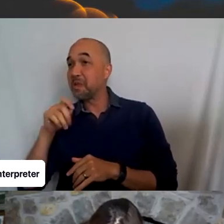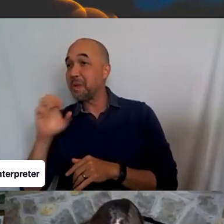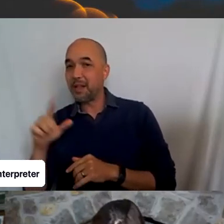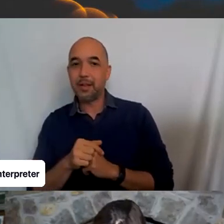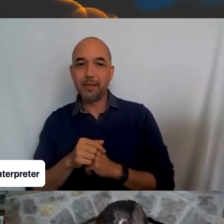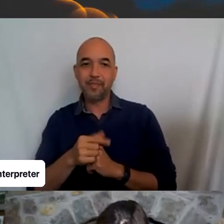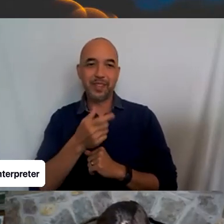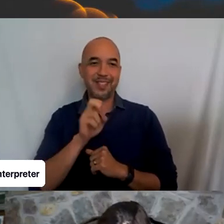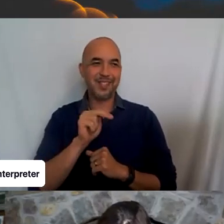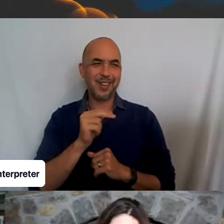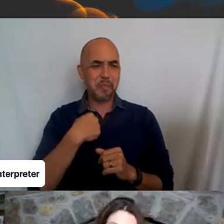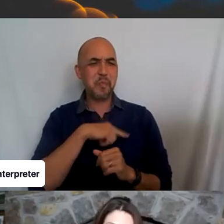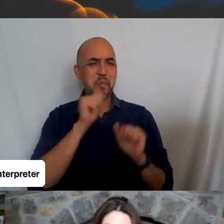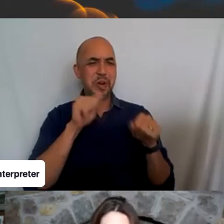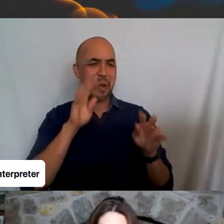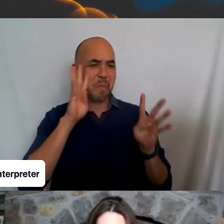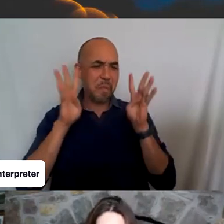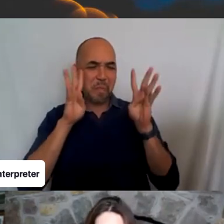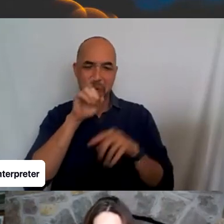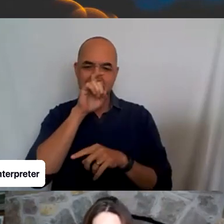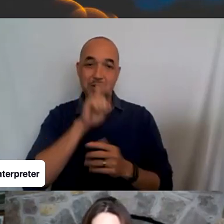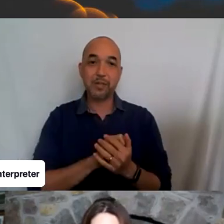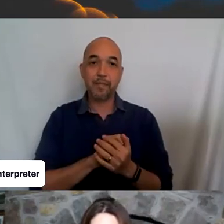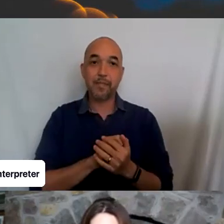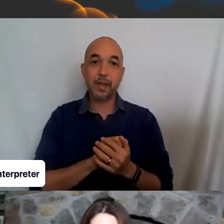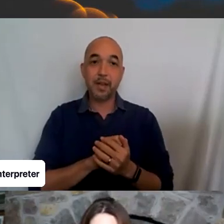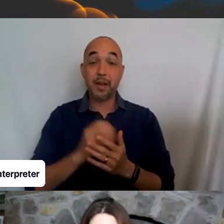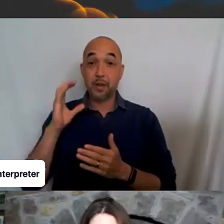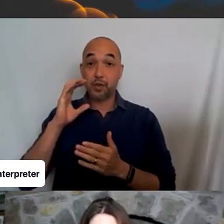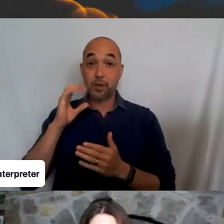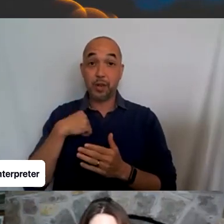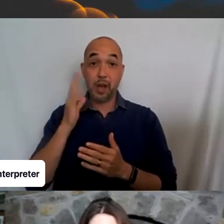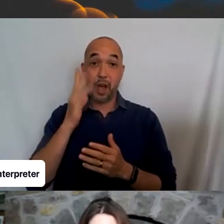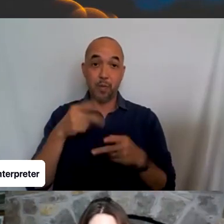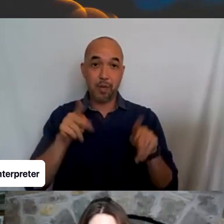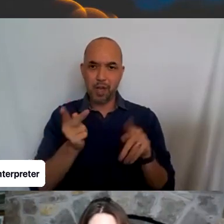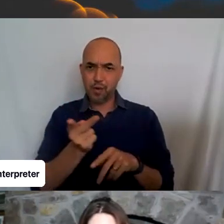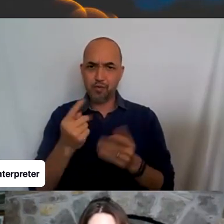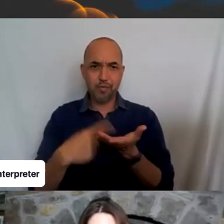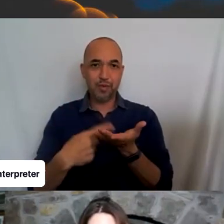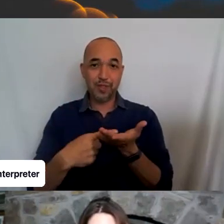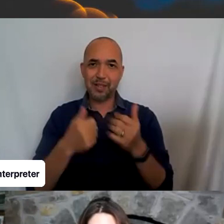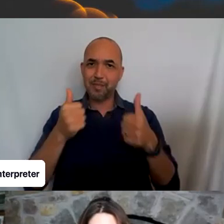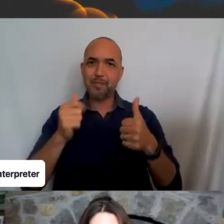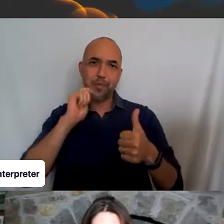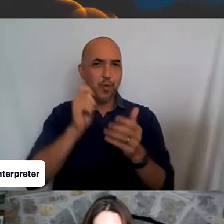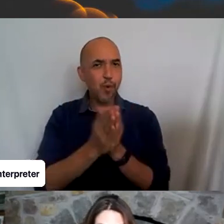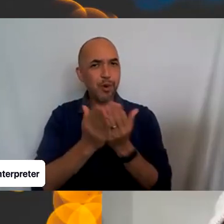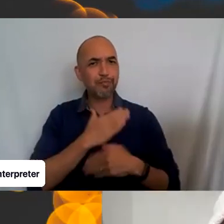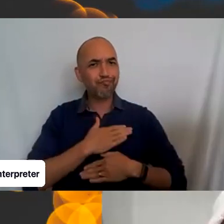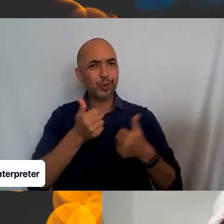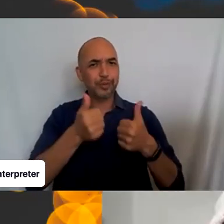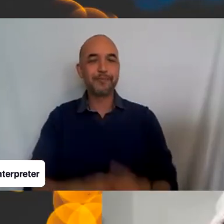some witches. That's right. Well, I'm going to let you two get to it. What a cool book, and enjoy. Thank